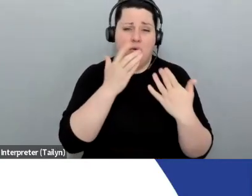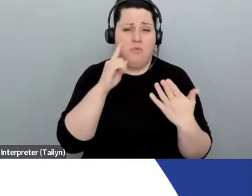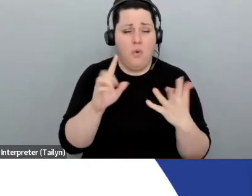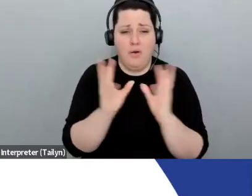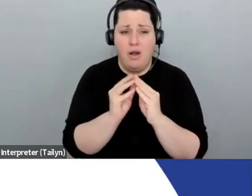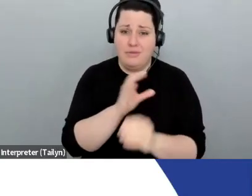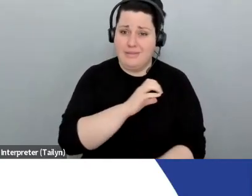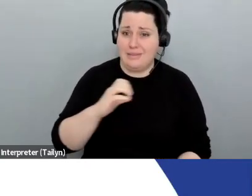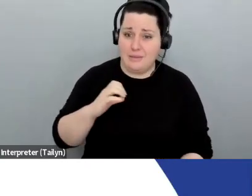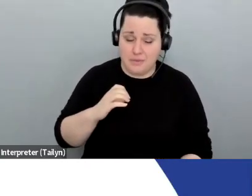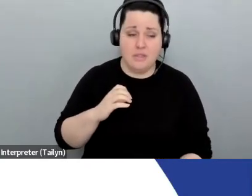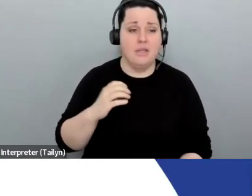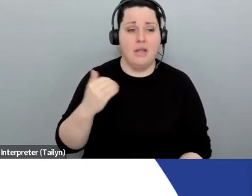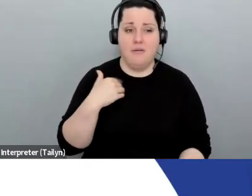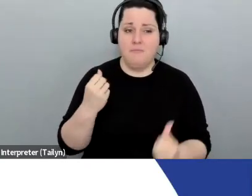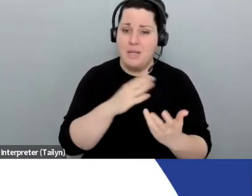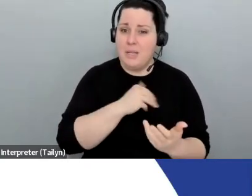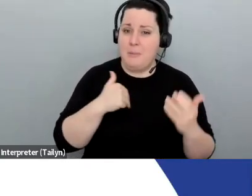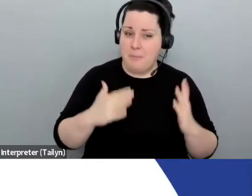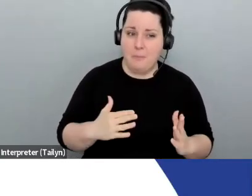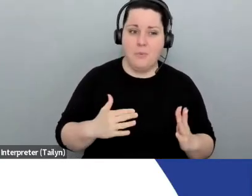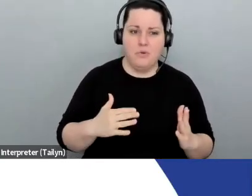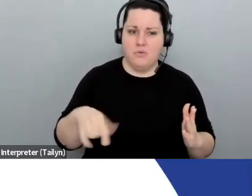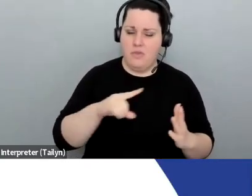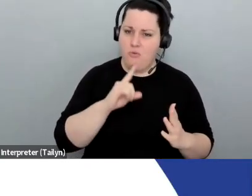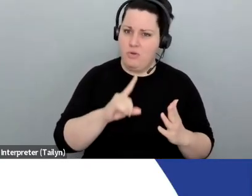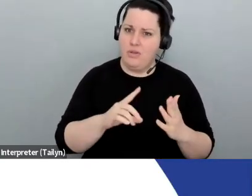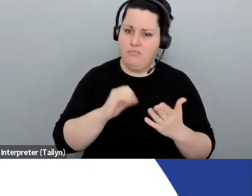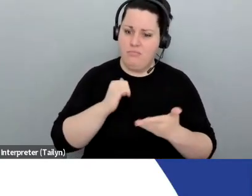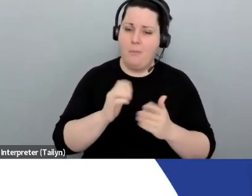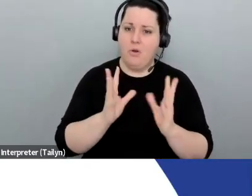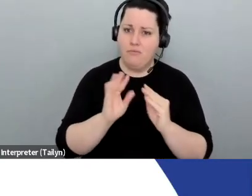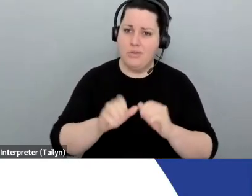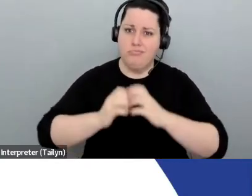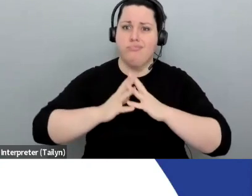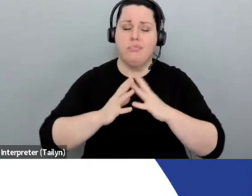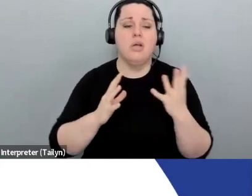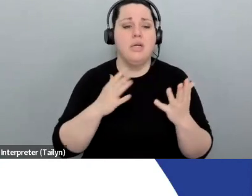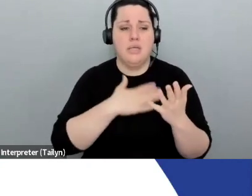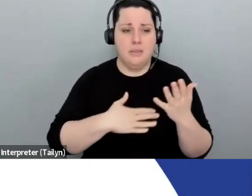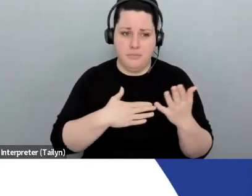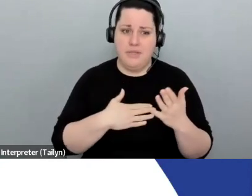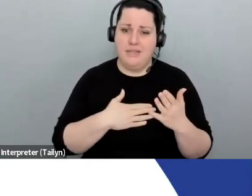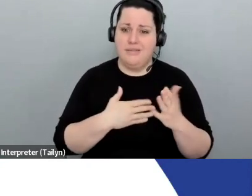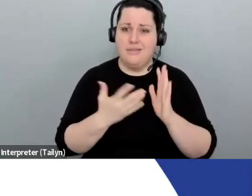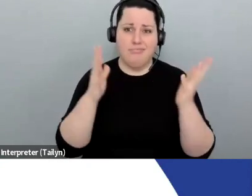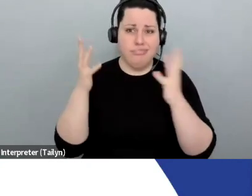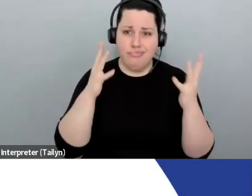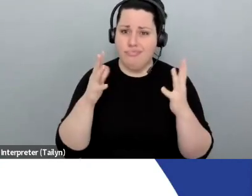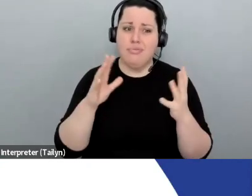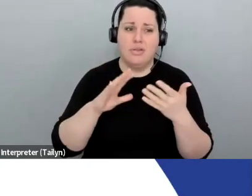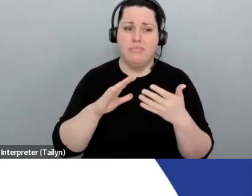conference committee made up of members of the field that really helped put the conference on its feet. Please show our conference committee some love. Their names